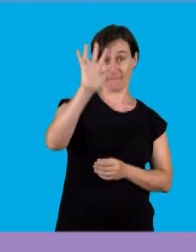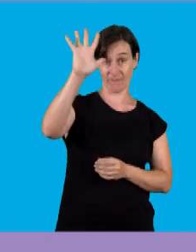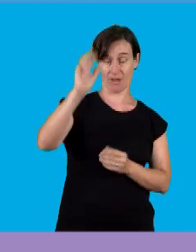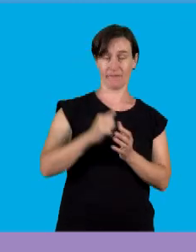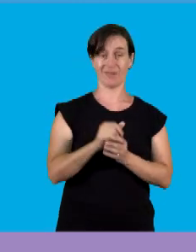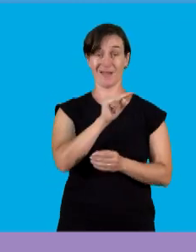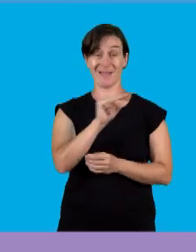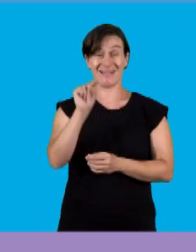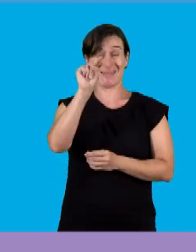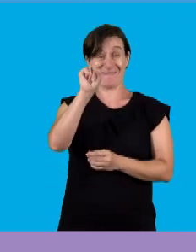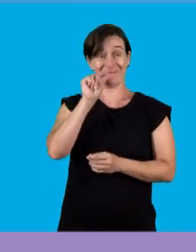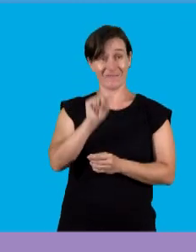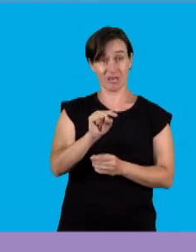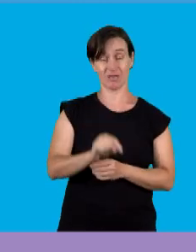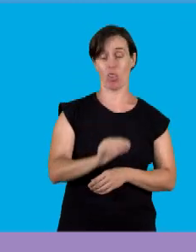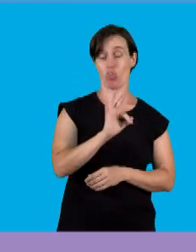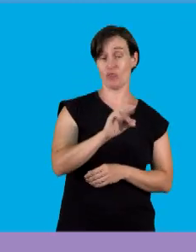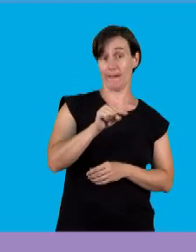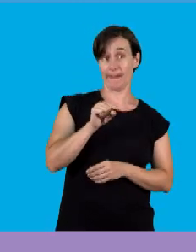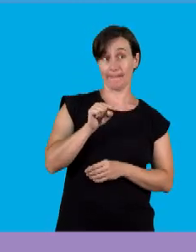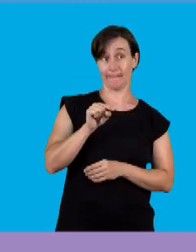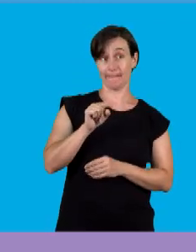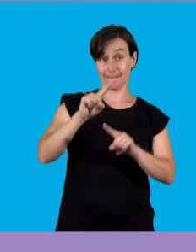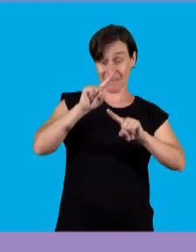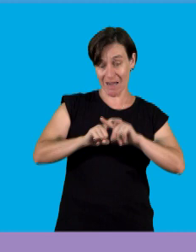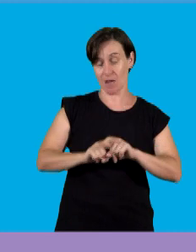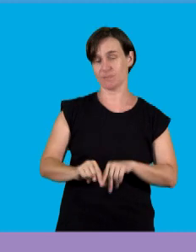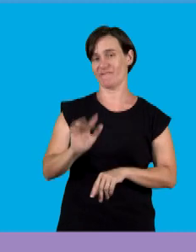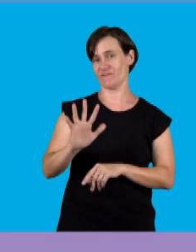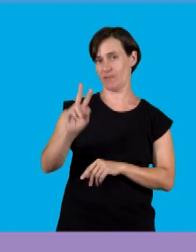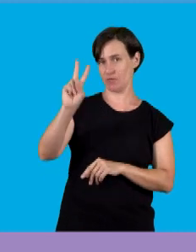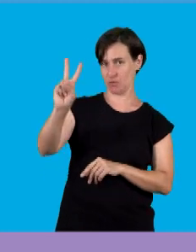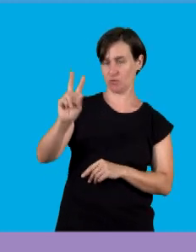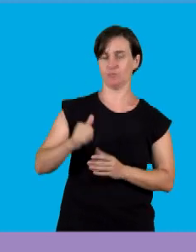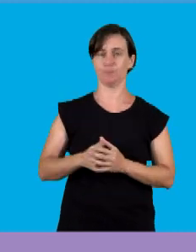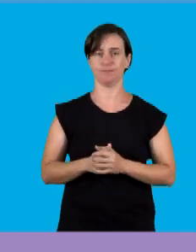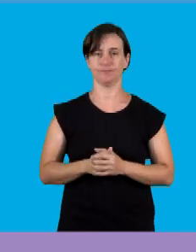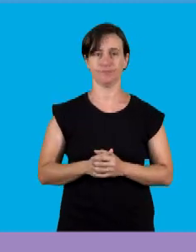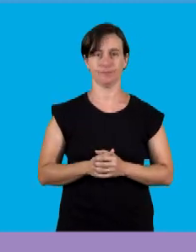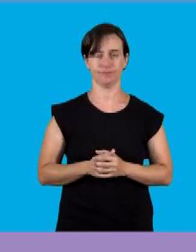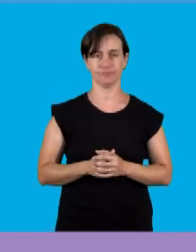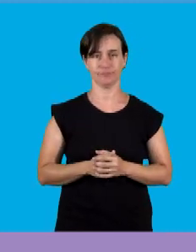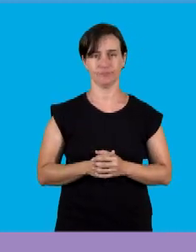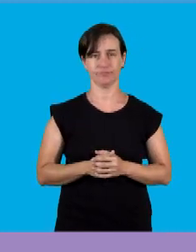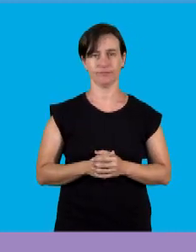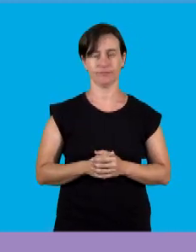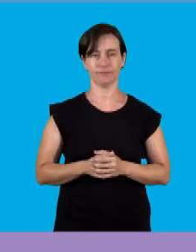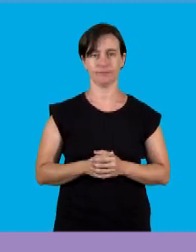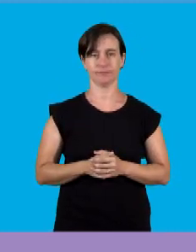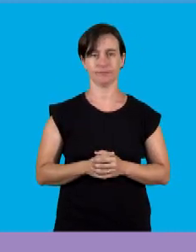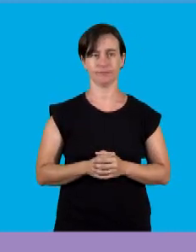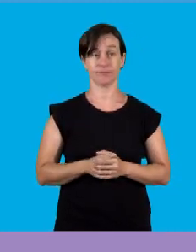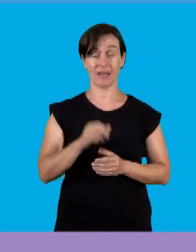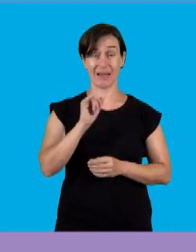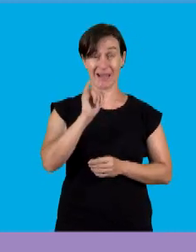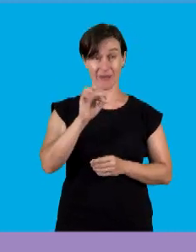exponent 5 divided by 3 multiplied by 5 exponent 2. Now remember,